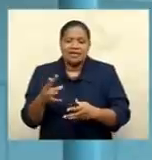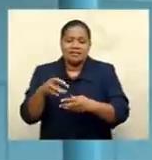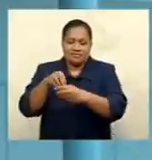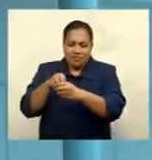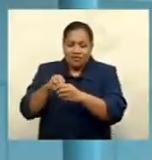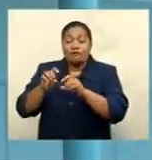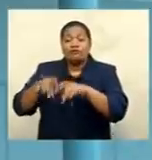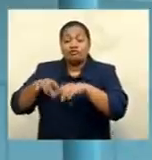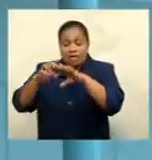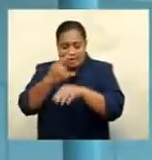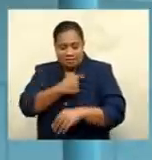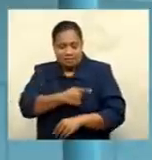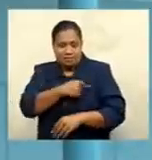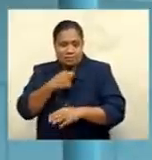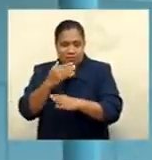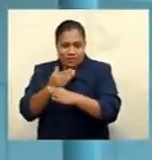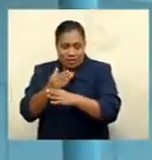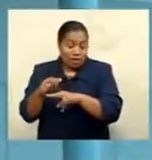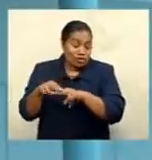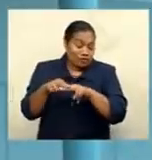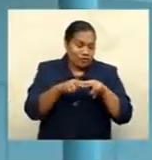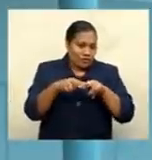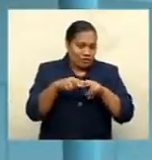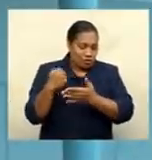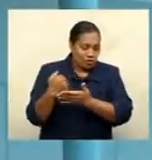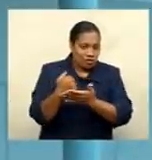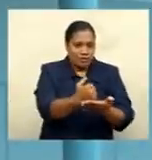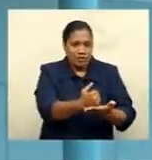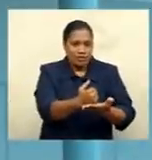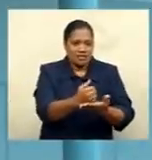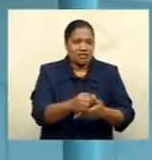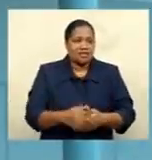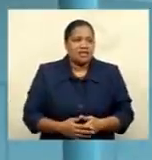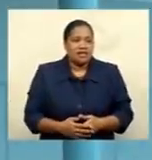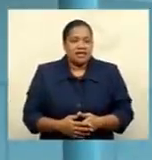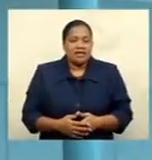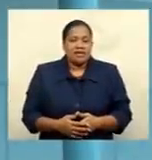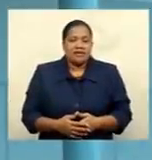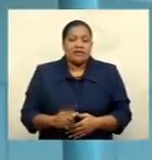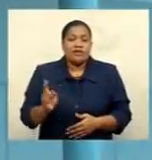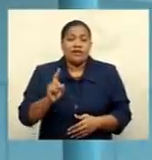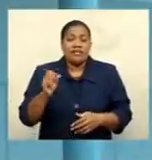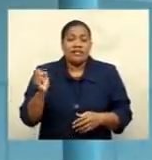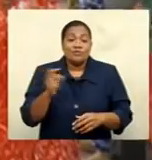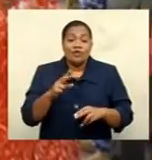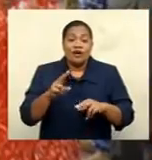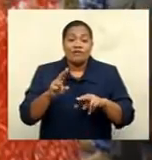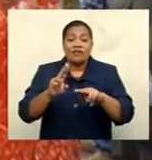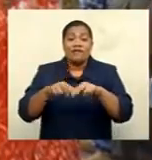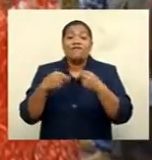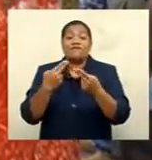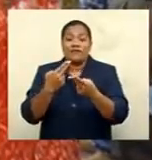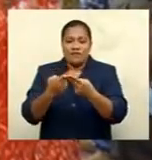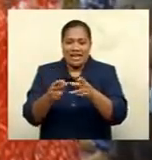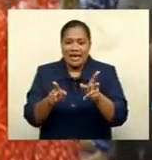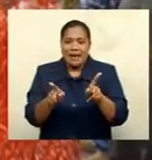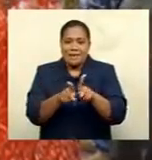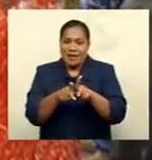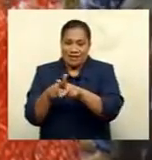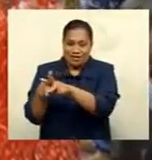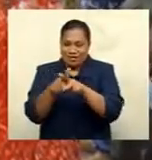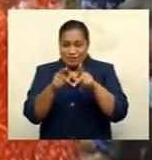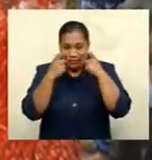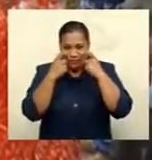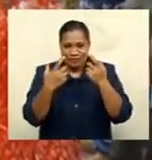commitment to Fiji in support of and in the spirit of the Vivali Partnership. A total of 35